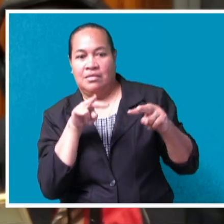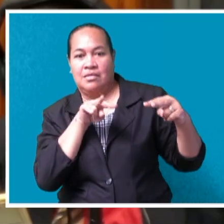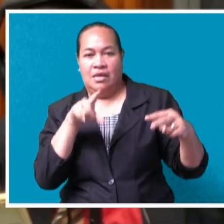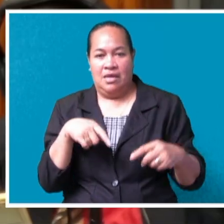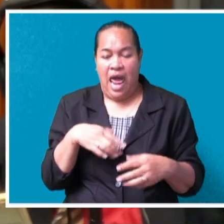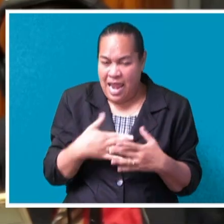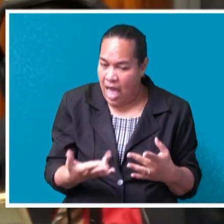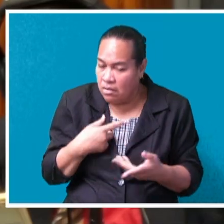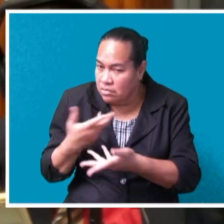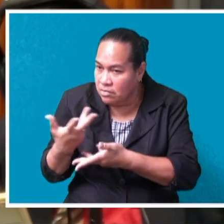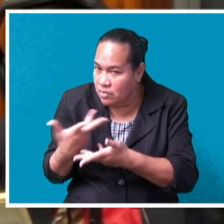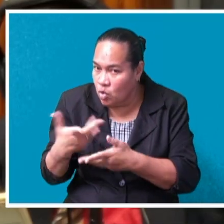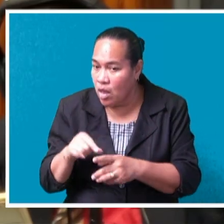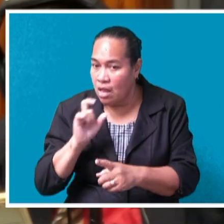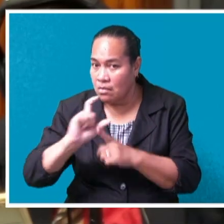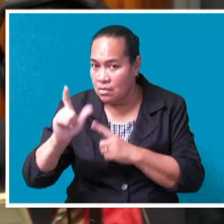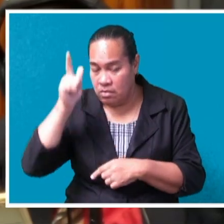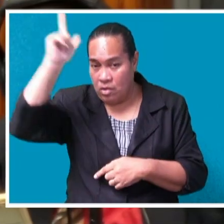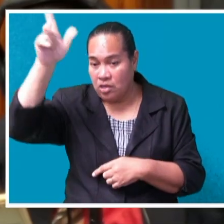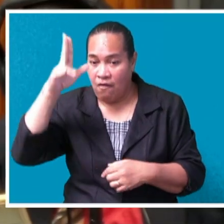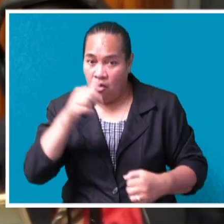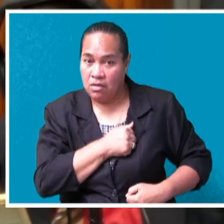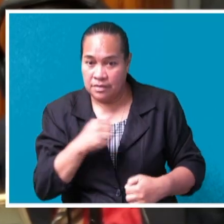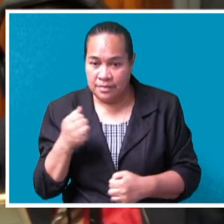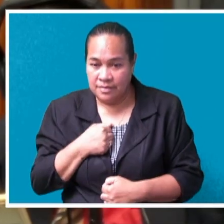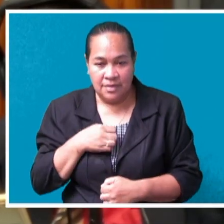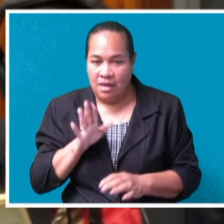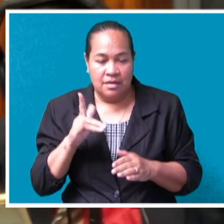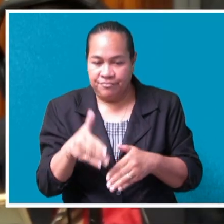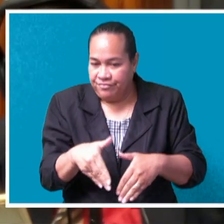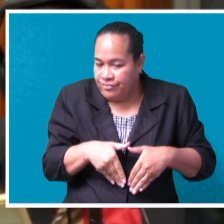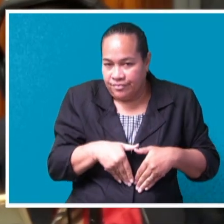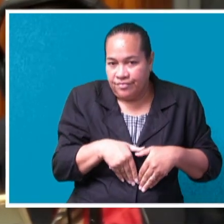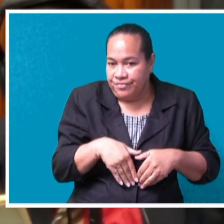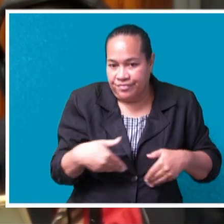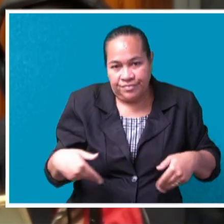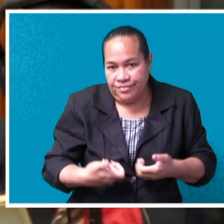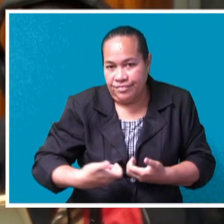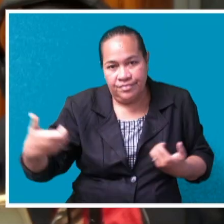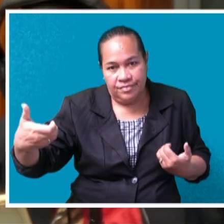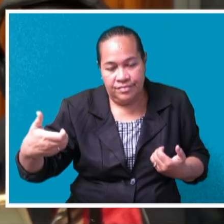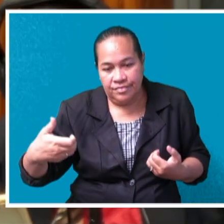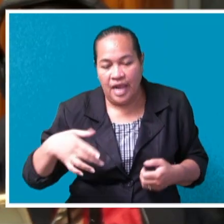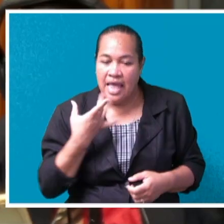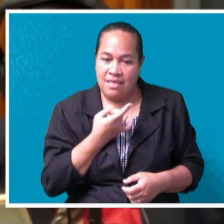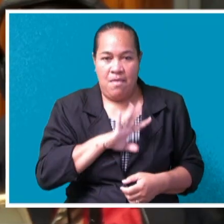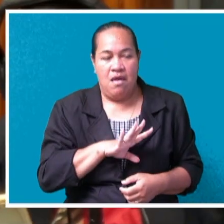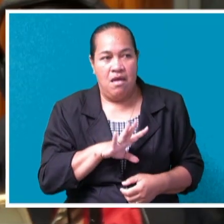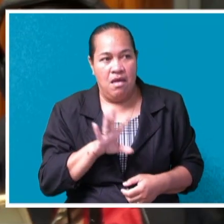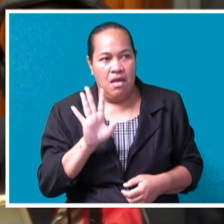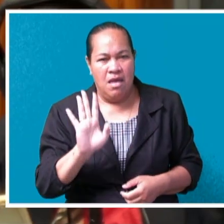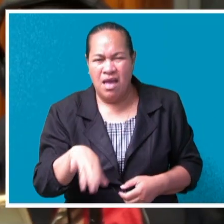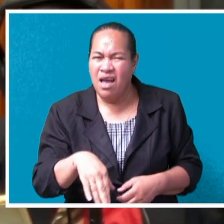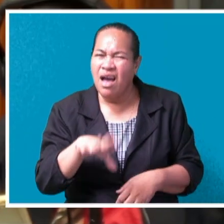be irrelevant. Nobody really is asking for our comment. And I told him, Mr. Speaker, Commander, that's